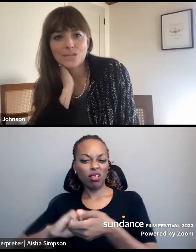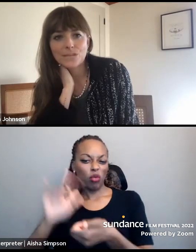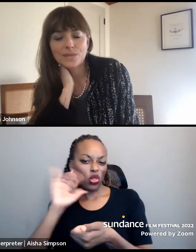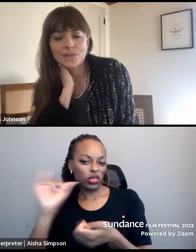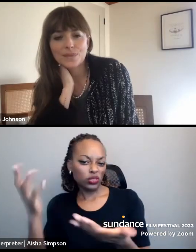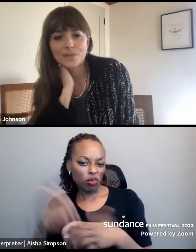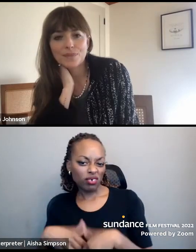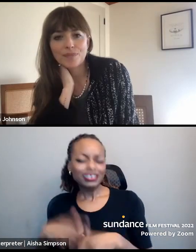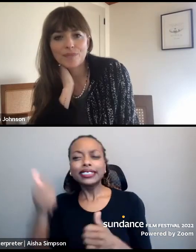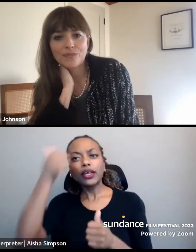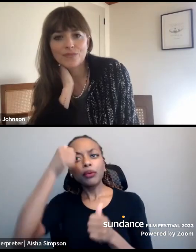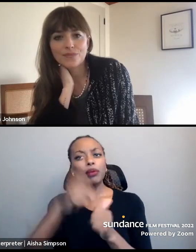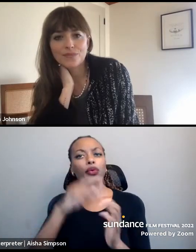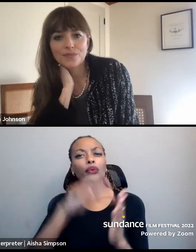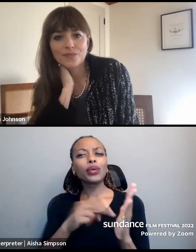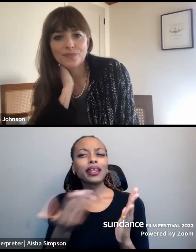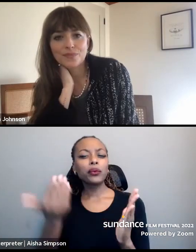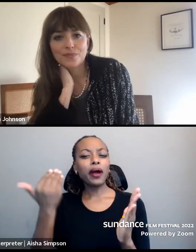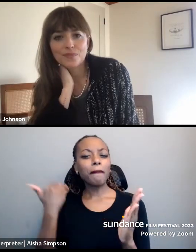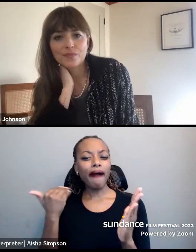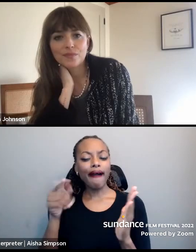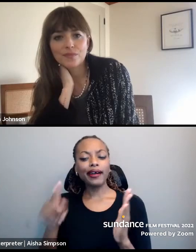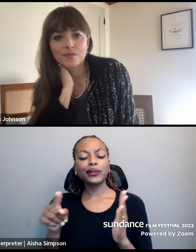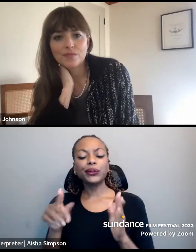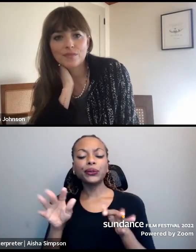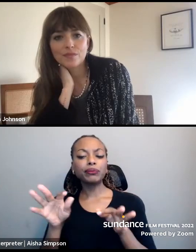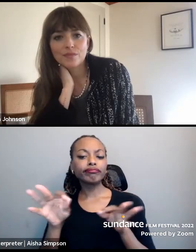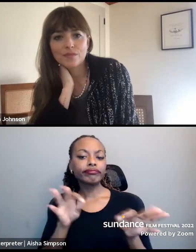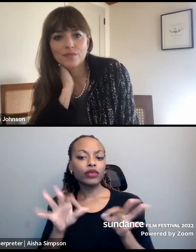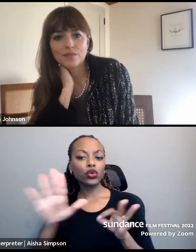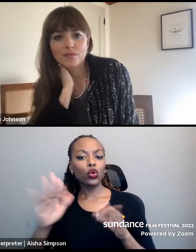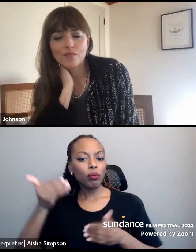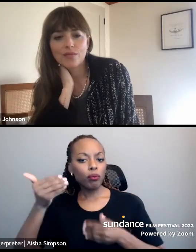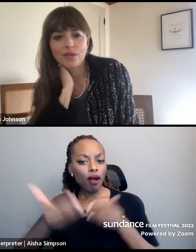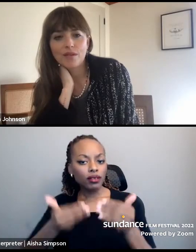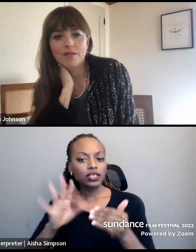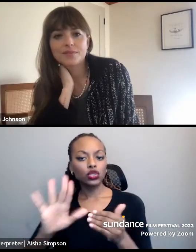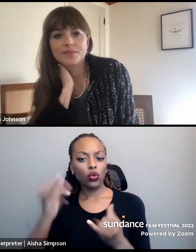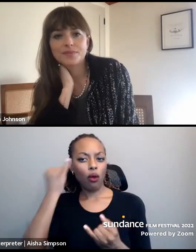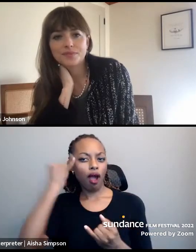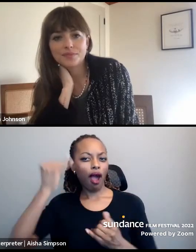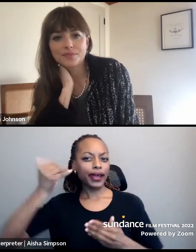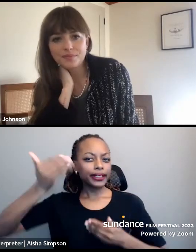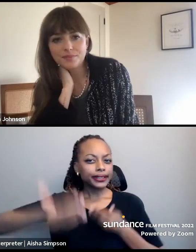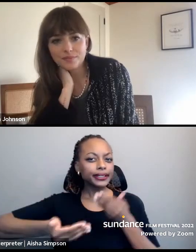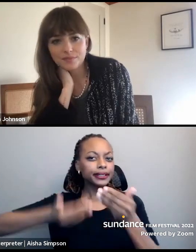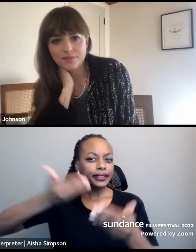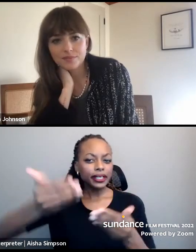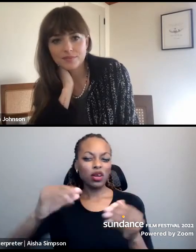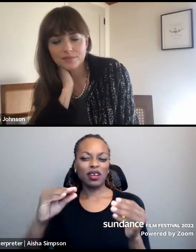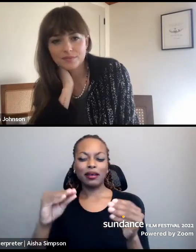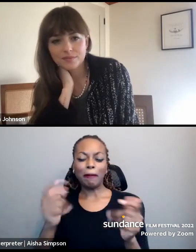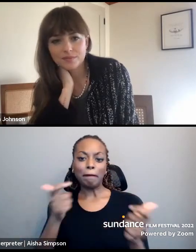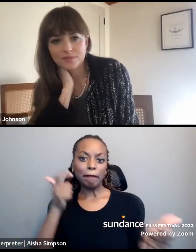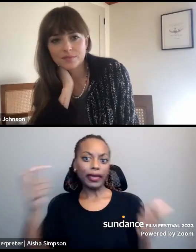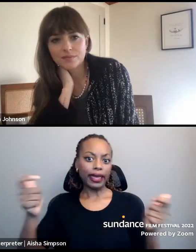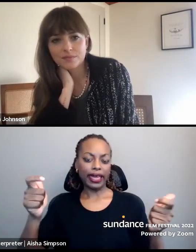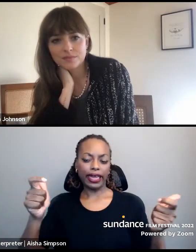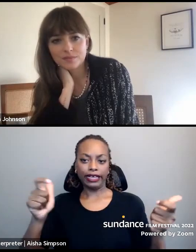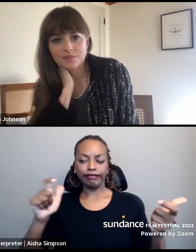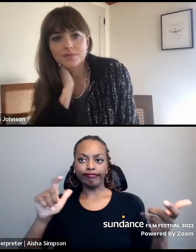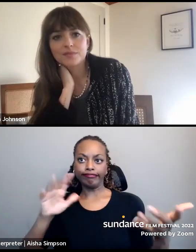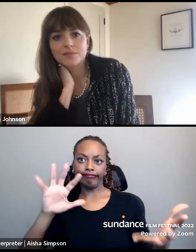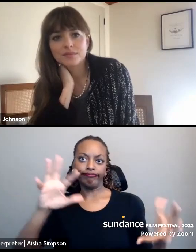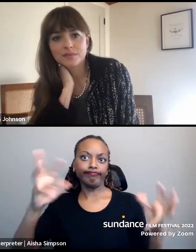just reading you talking about your own process or your ideation kind of being this big and amorphous and sometimes hard to